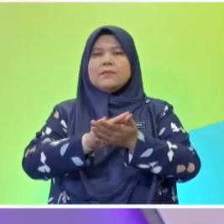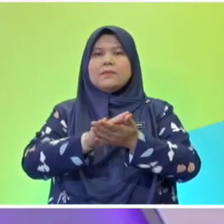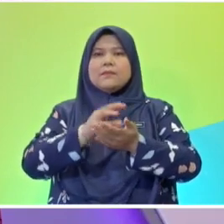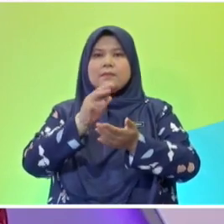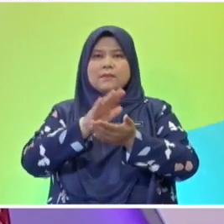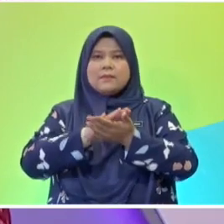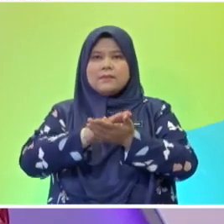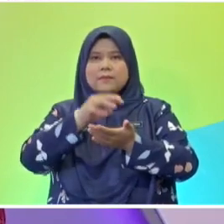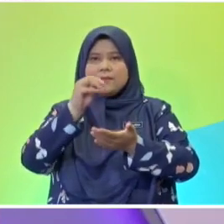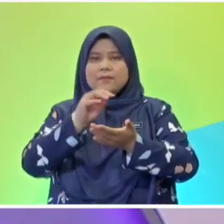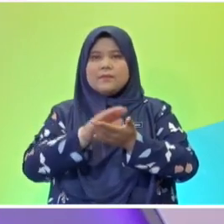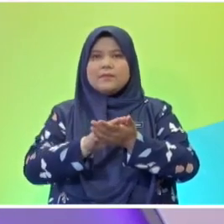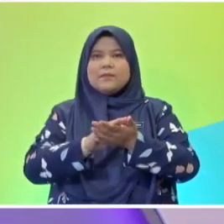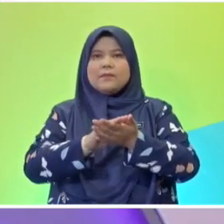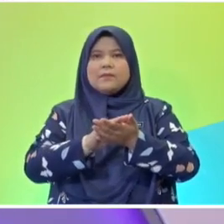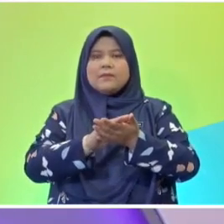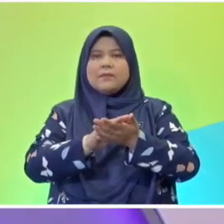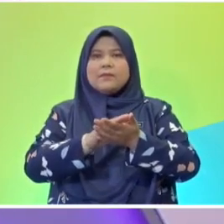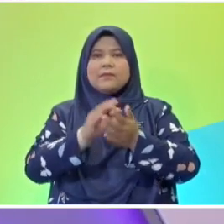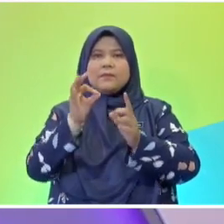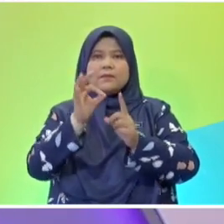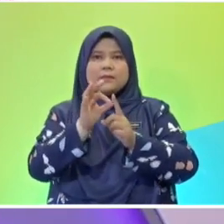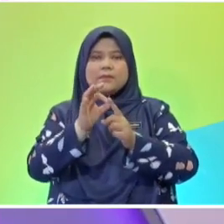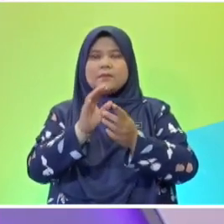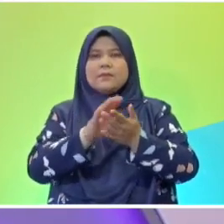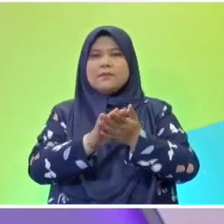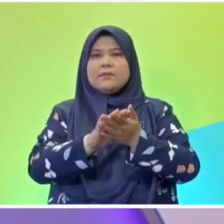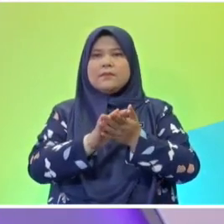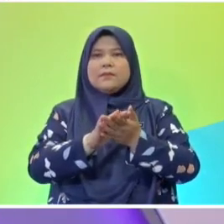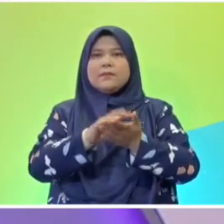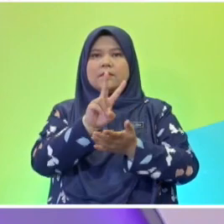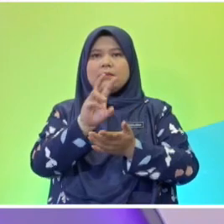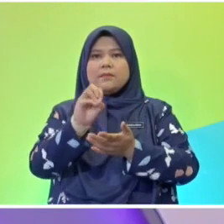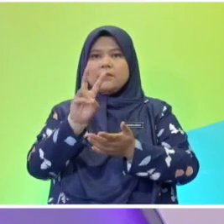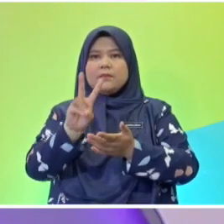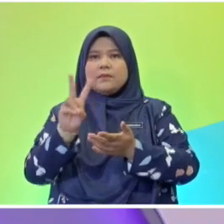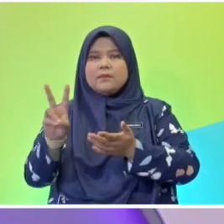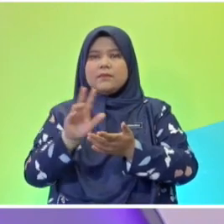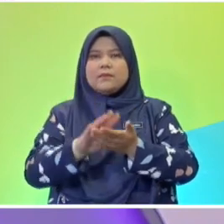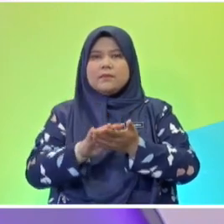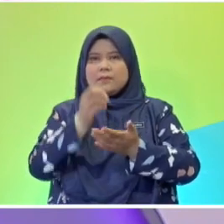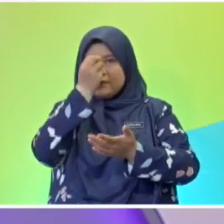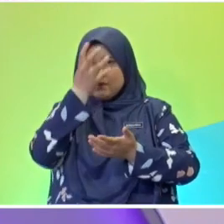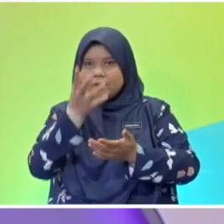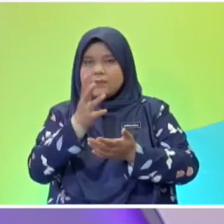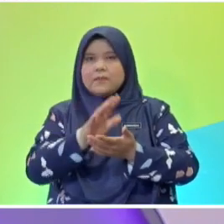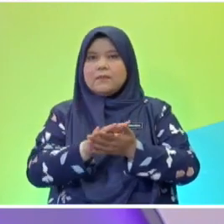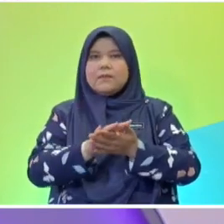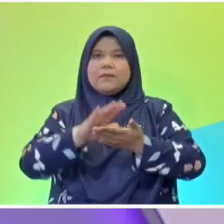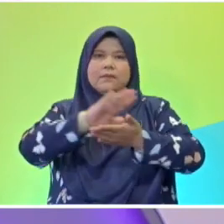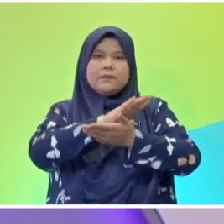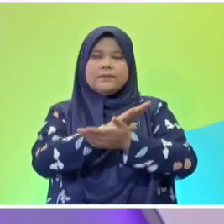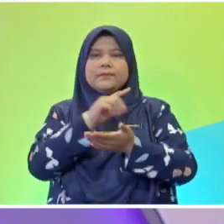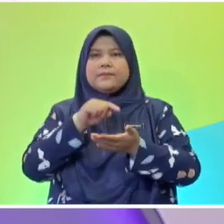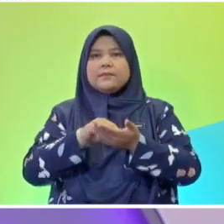beginning year 2022. Okay. Okay, for your information, Chris, this paper